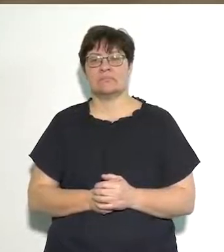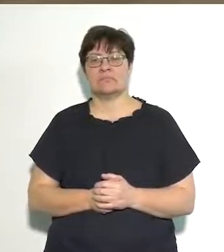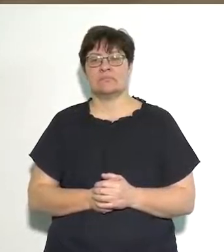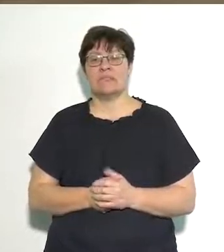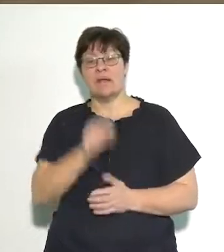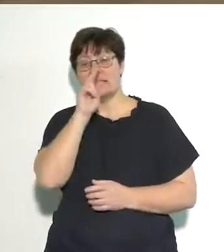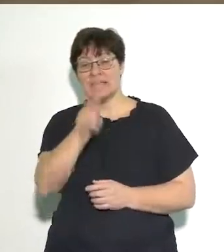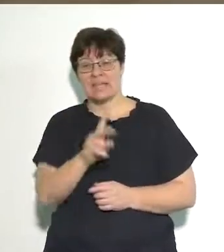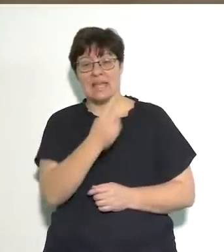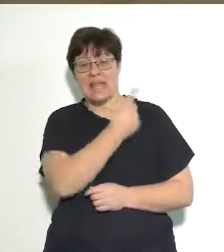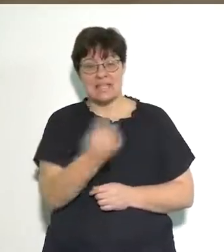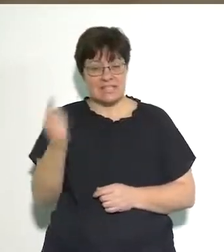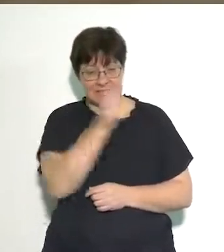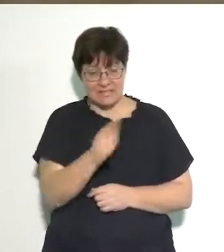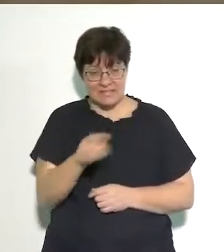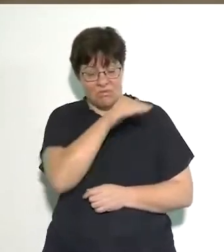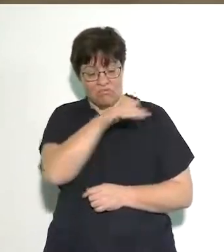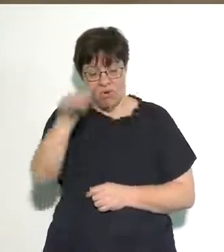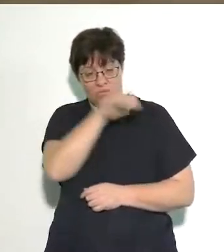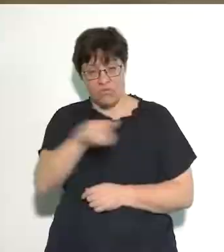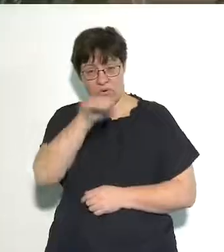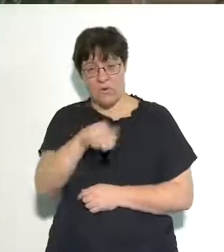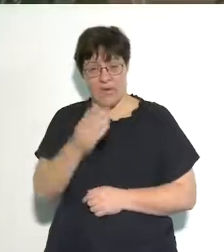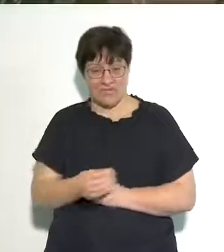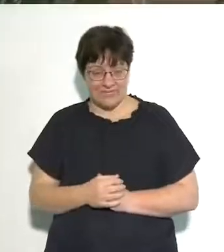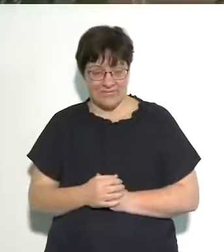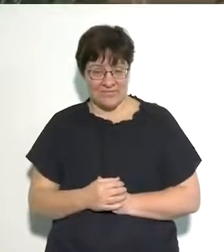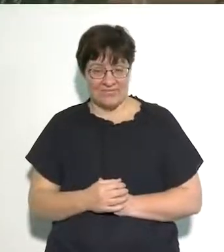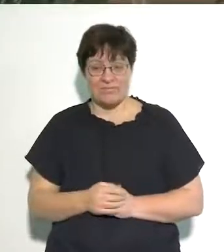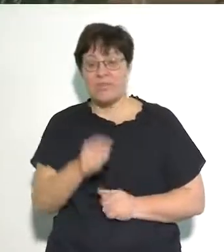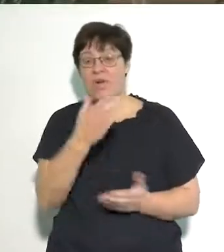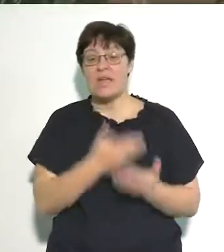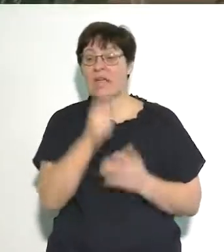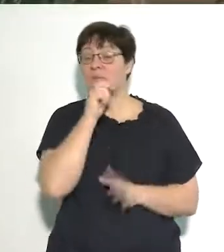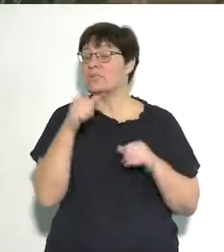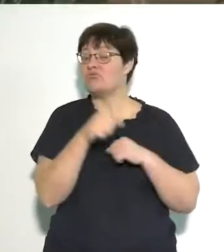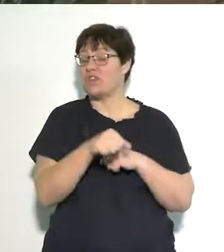And they can see that these are in rows. There you have it. You